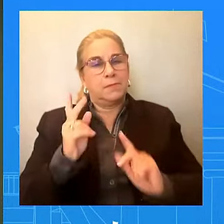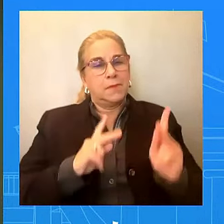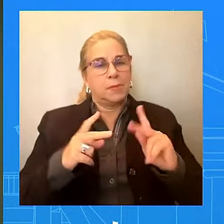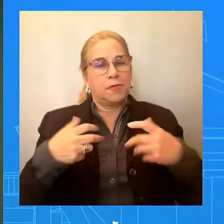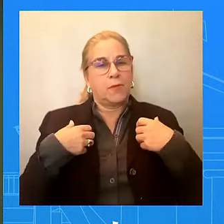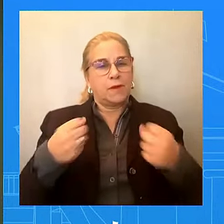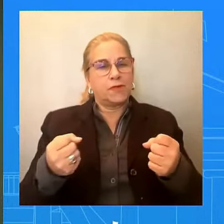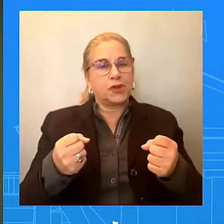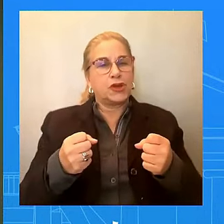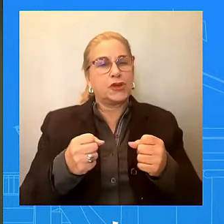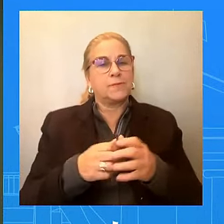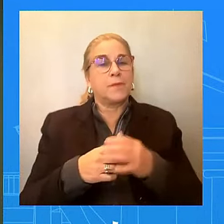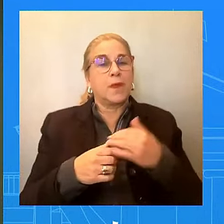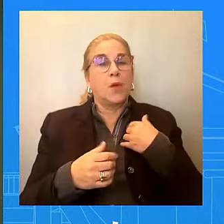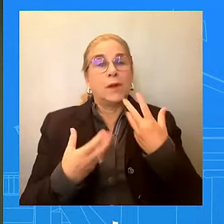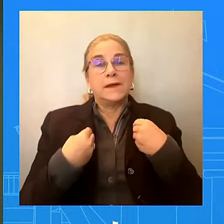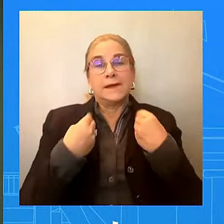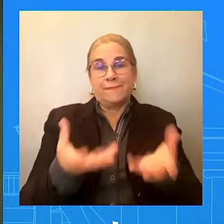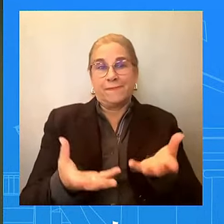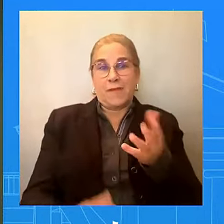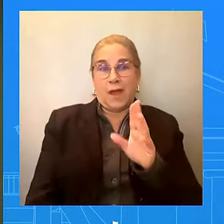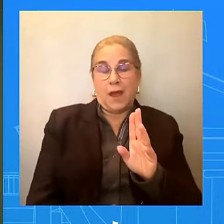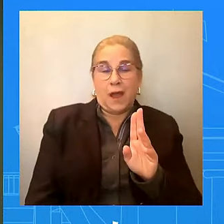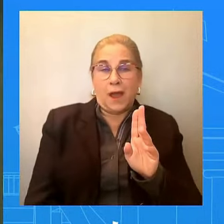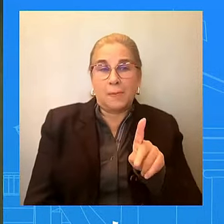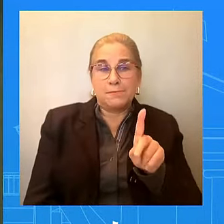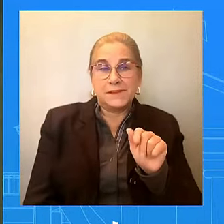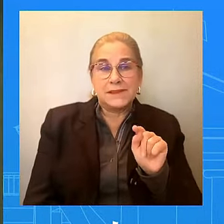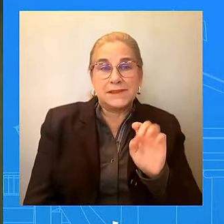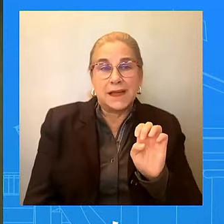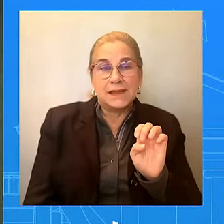you an update on Hurricane Milton, which last night made